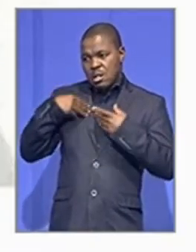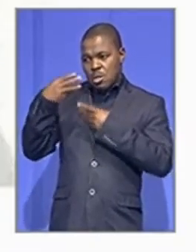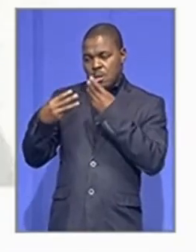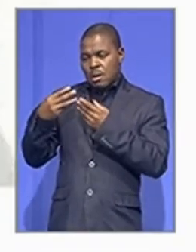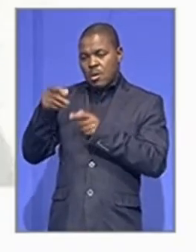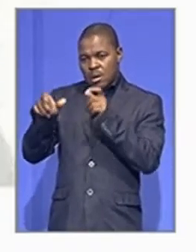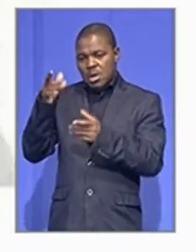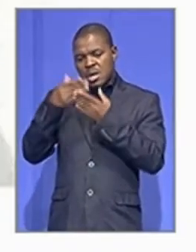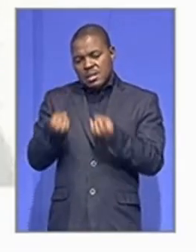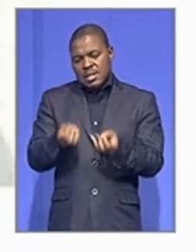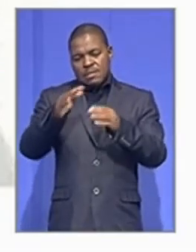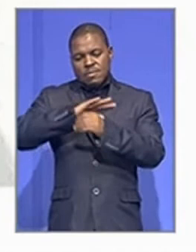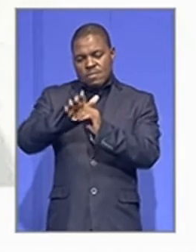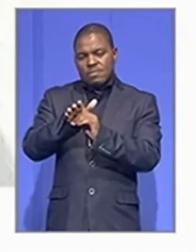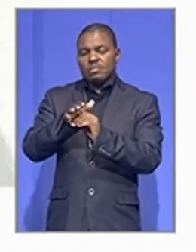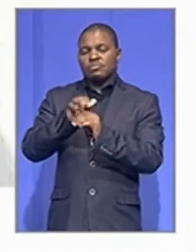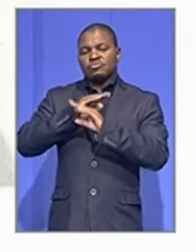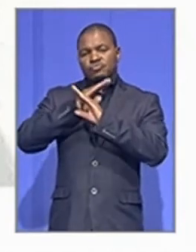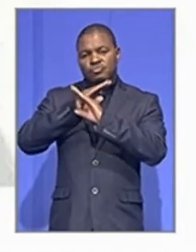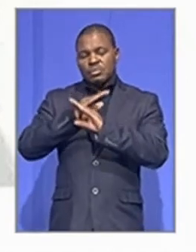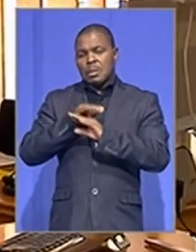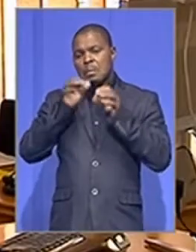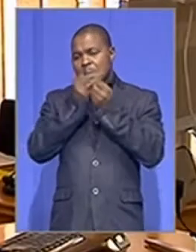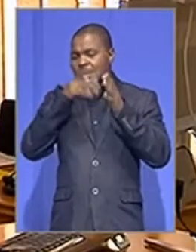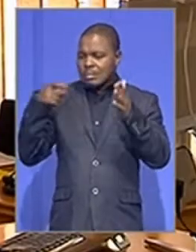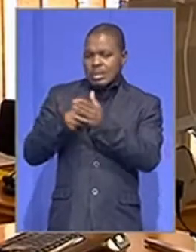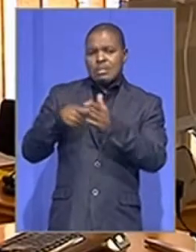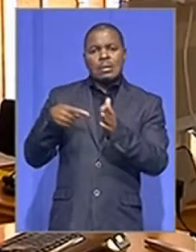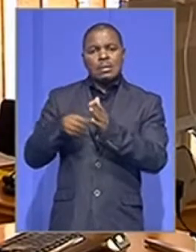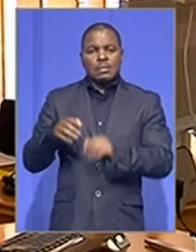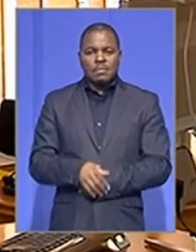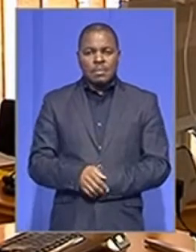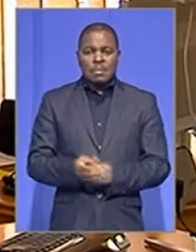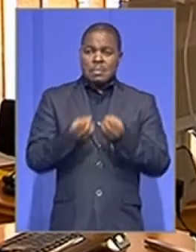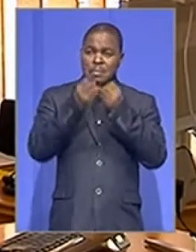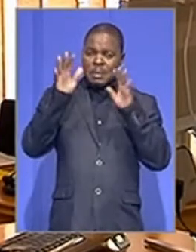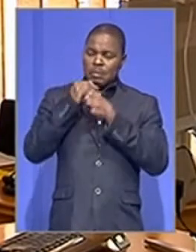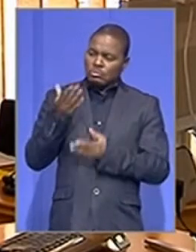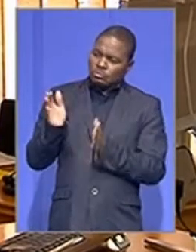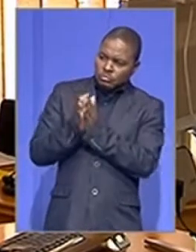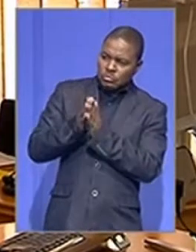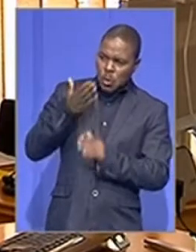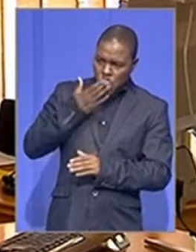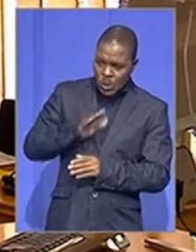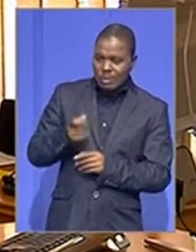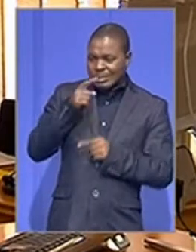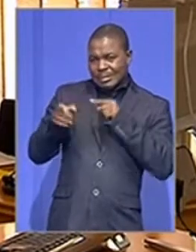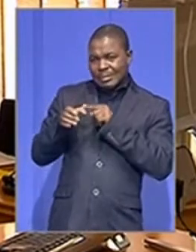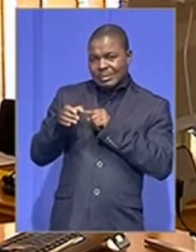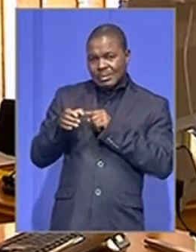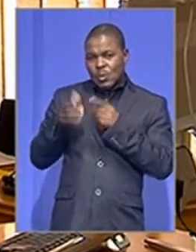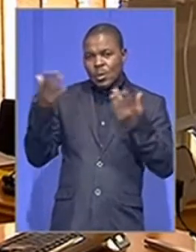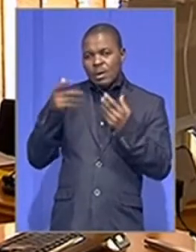ga COVID-19 dipilisi tšeo di roka ka bontši. Lots of people are asking for Ivermectin at the moment in at pharmacy